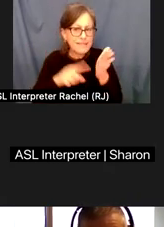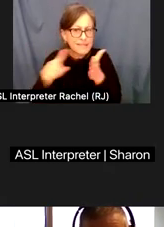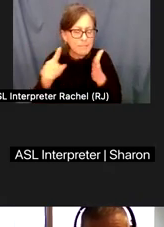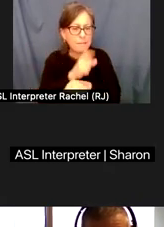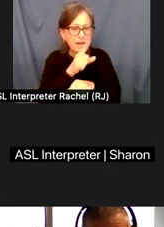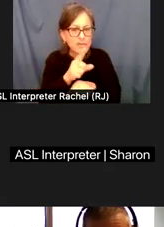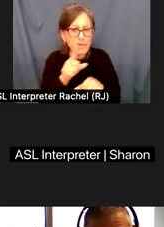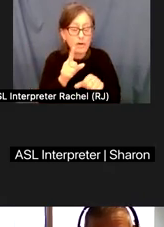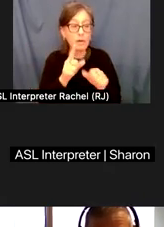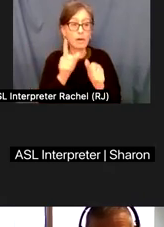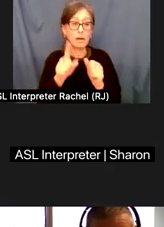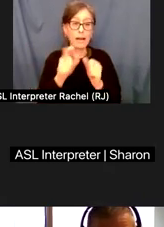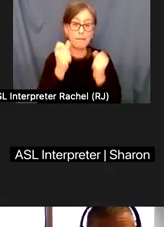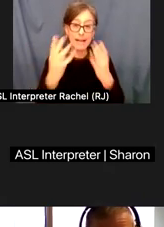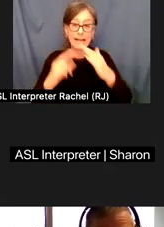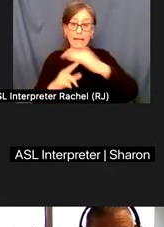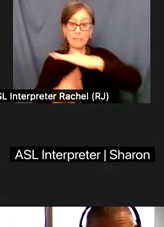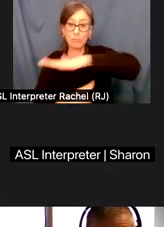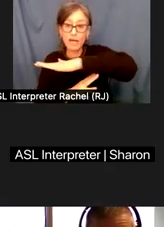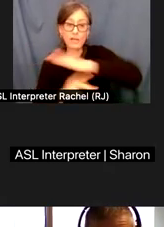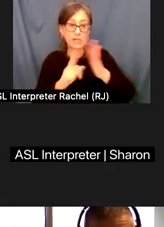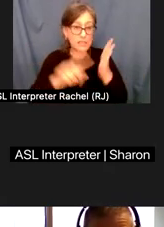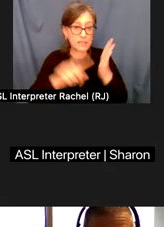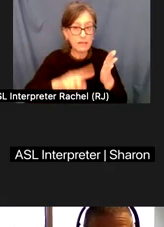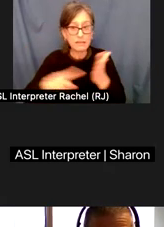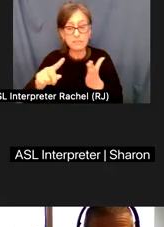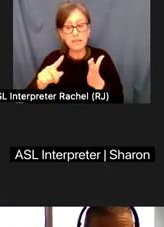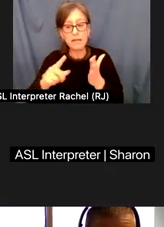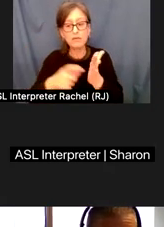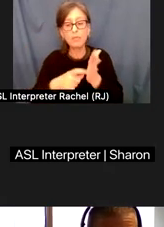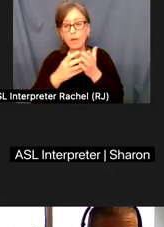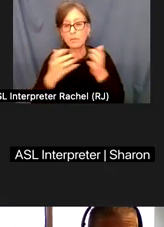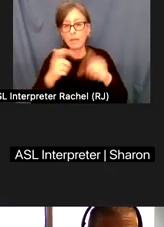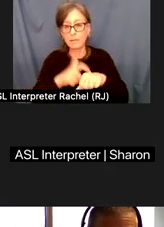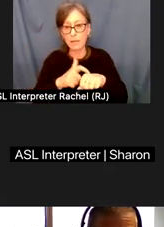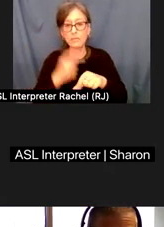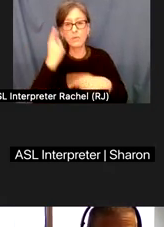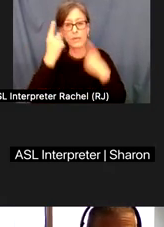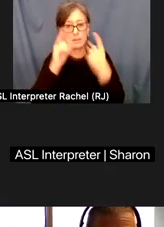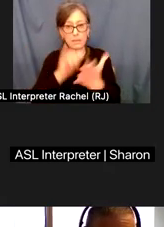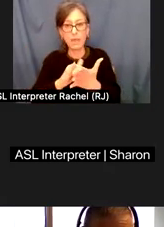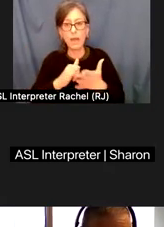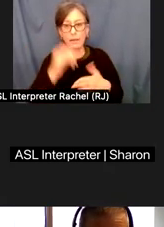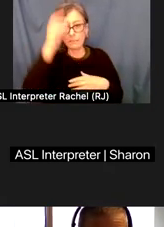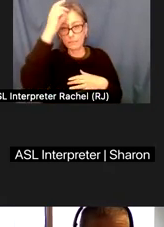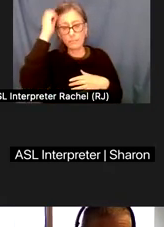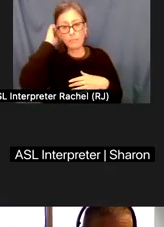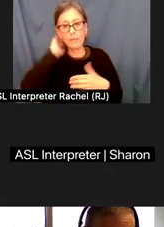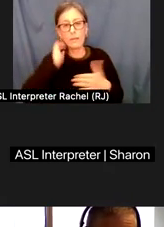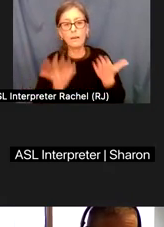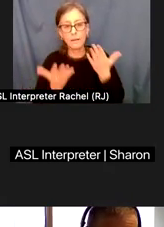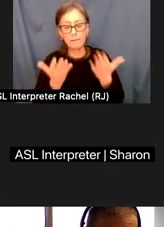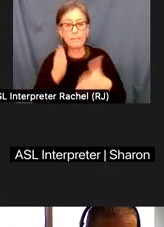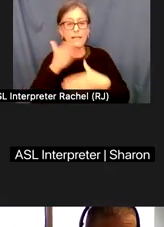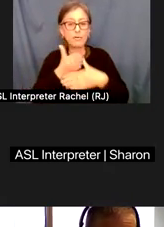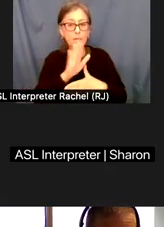inspect hundreds and hundreds of overpasses and bridges could take a long time. So just consider that something that might be disruptive to